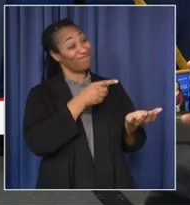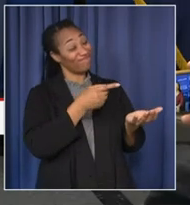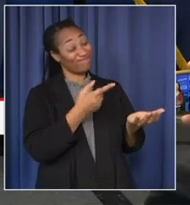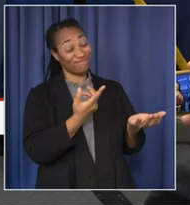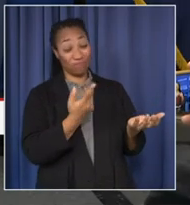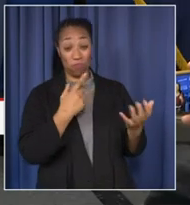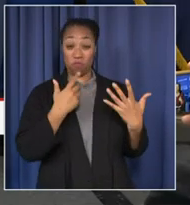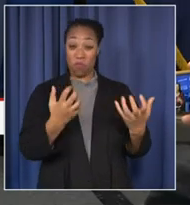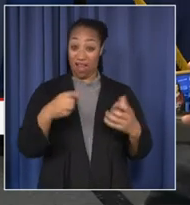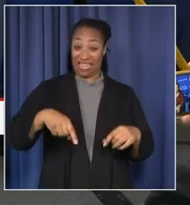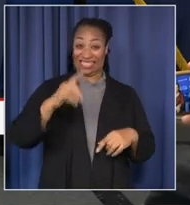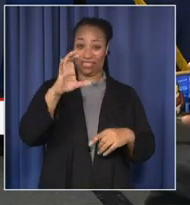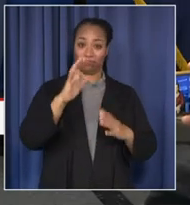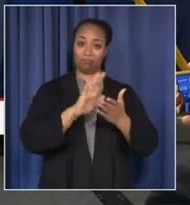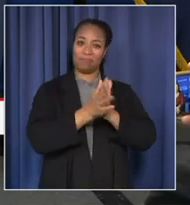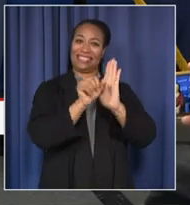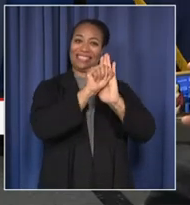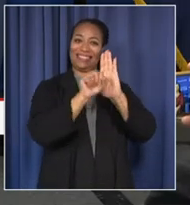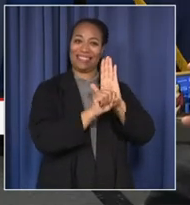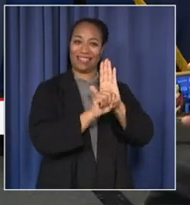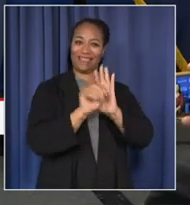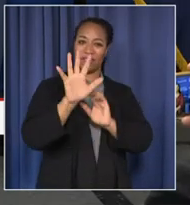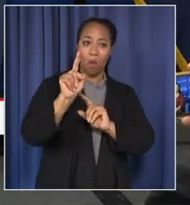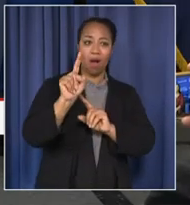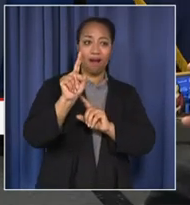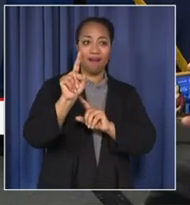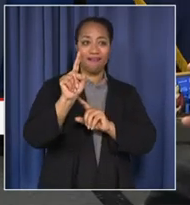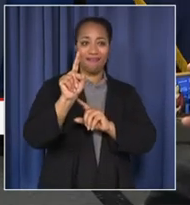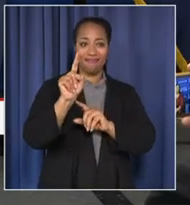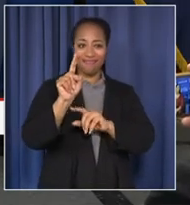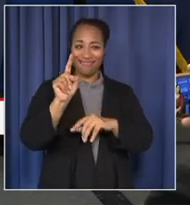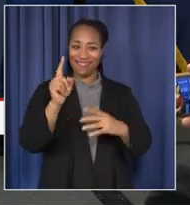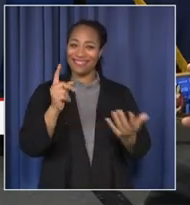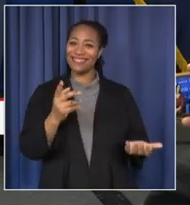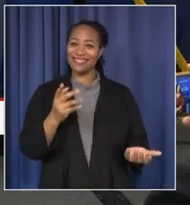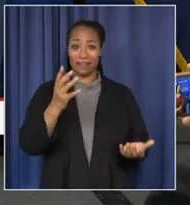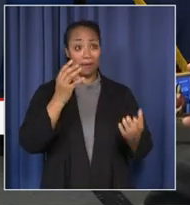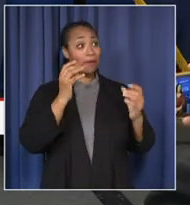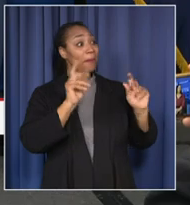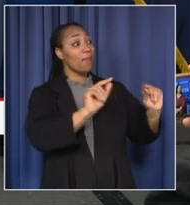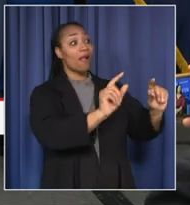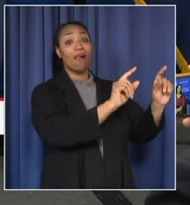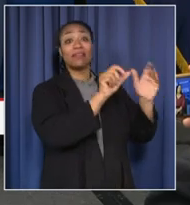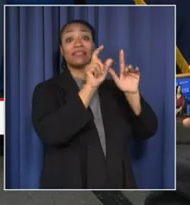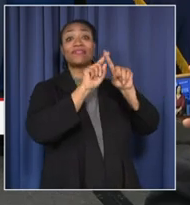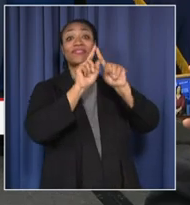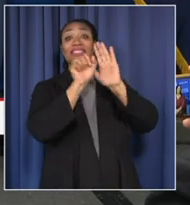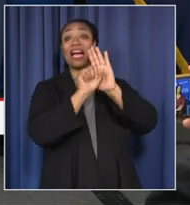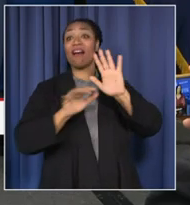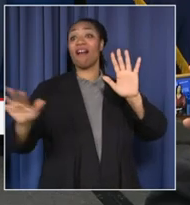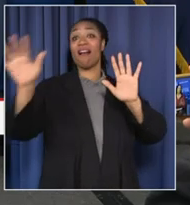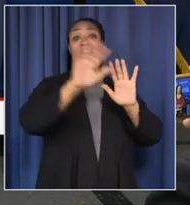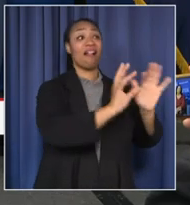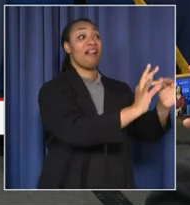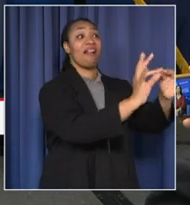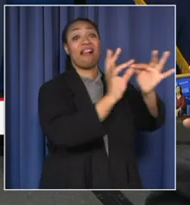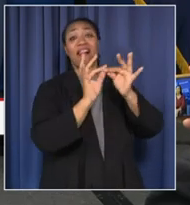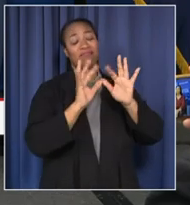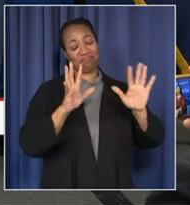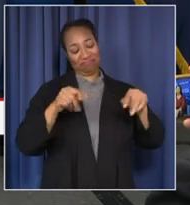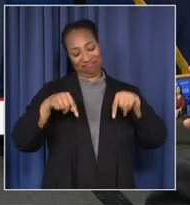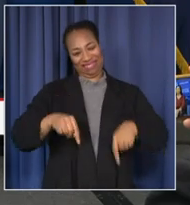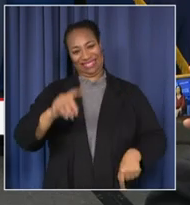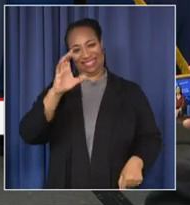51st state, but we are going to be the 51st state because what it means is, the discussion you've